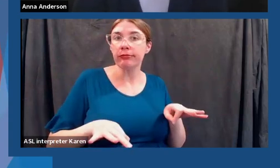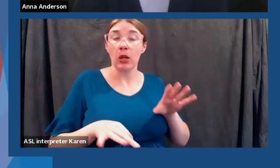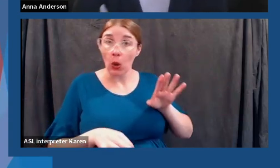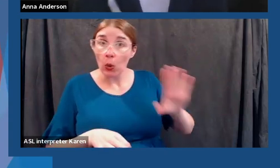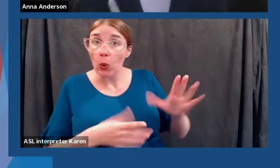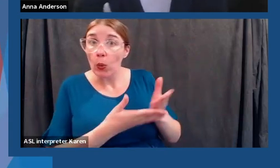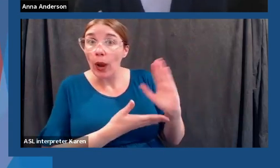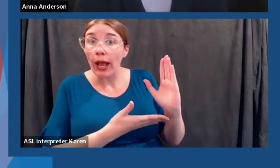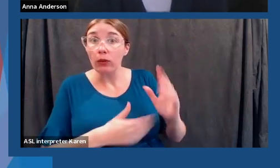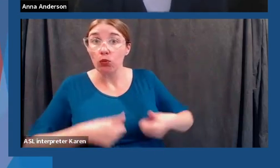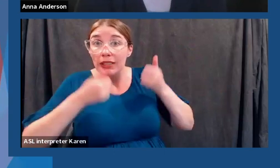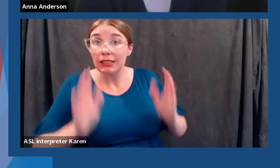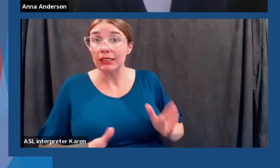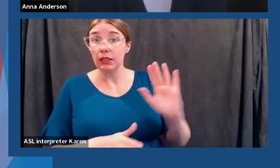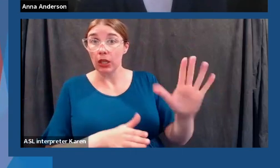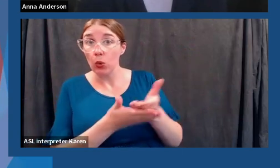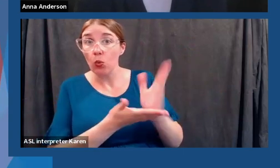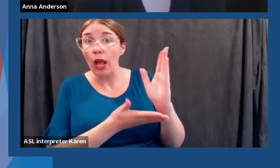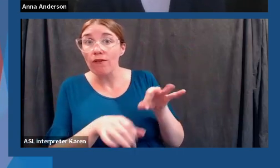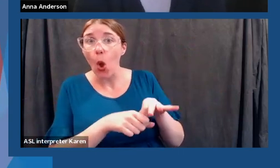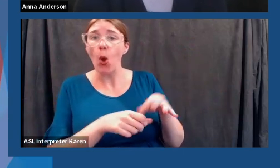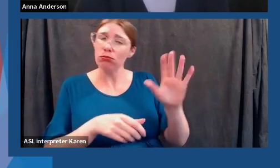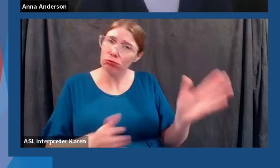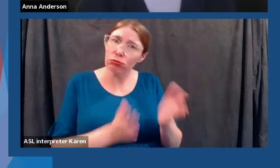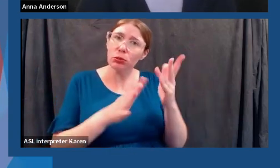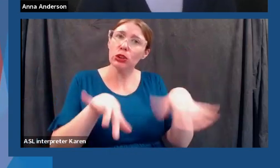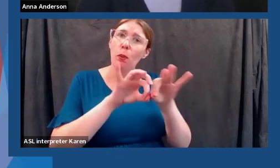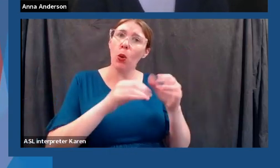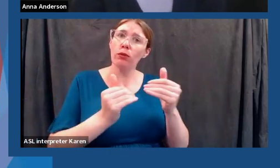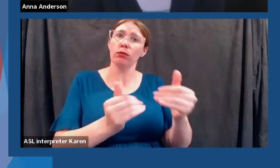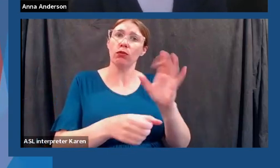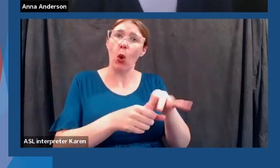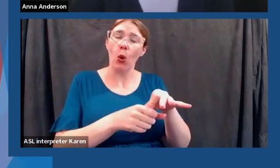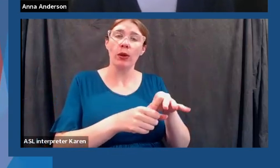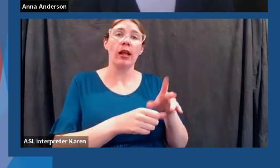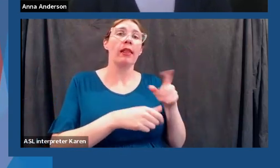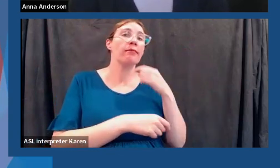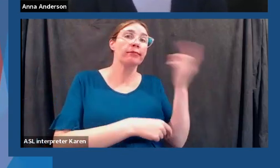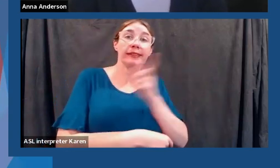of residents to vote and how important that is and how to support people. Next.